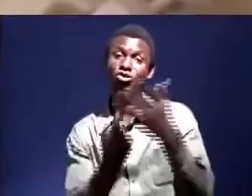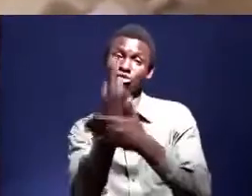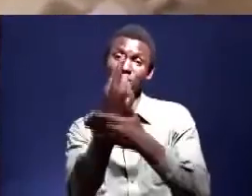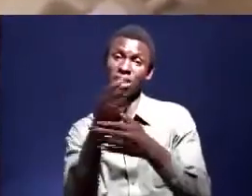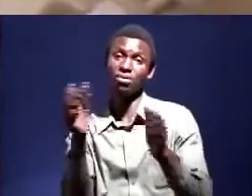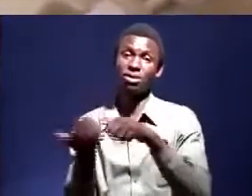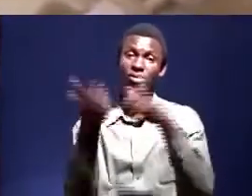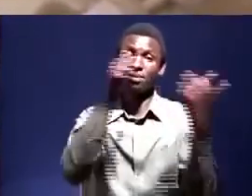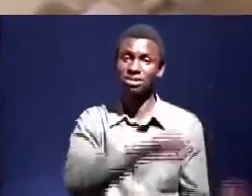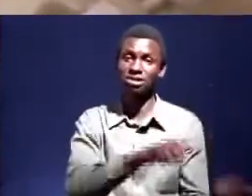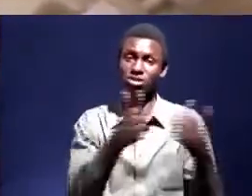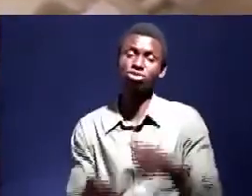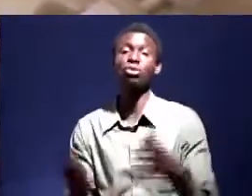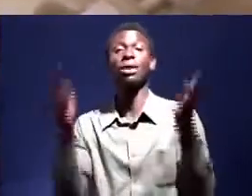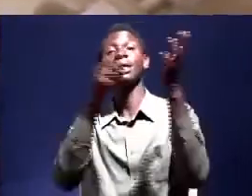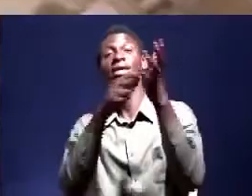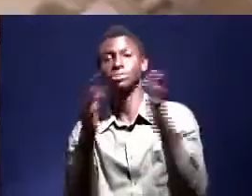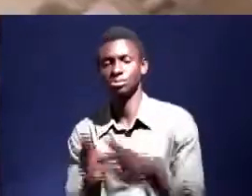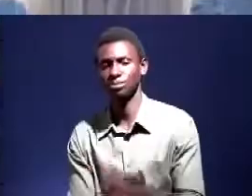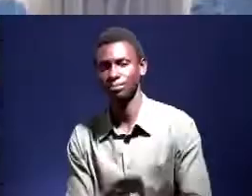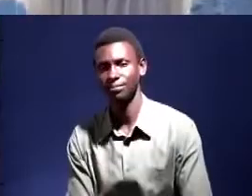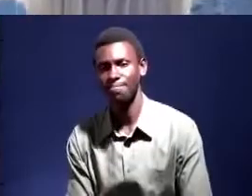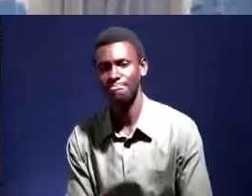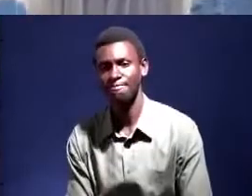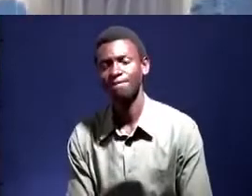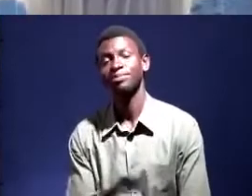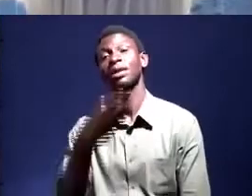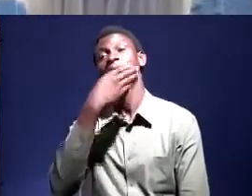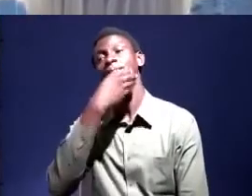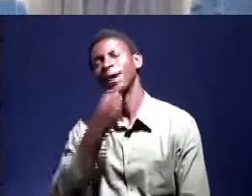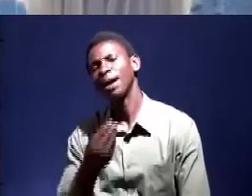the Father spoke to him